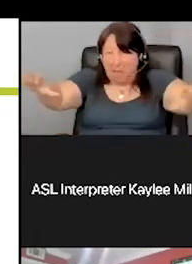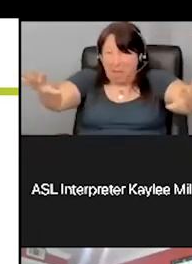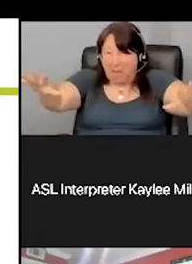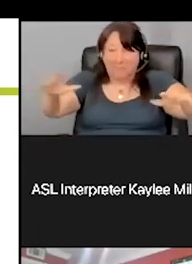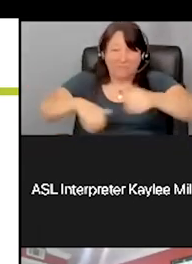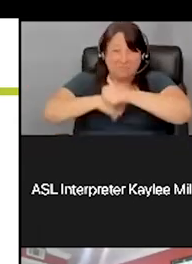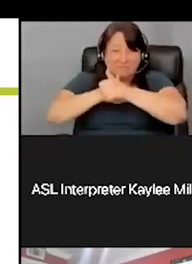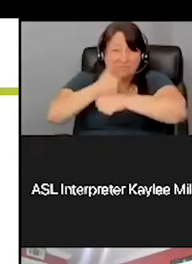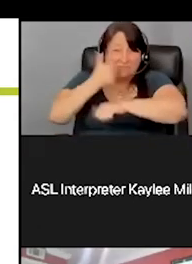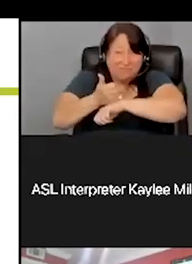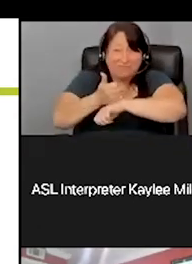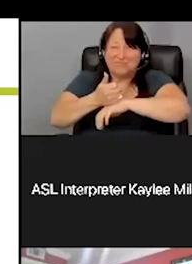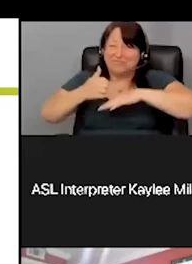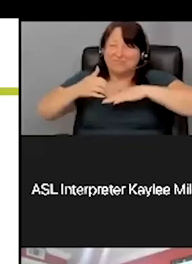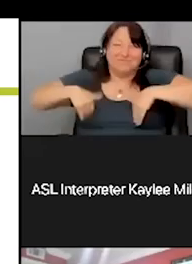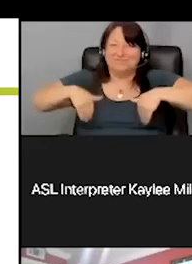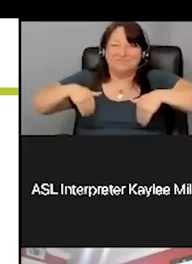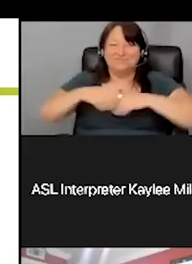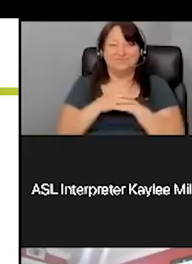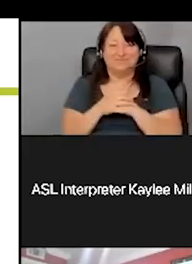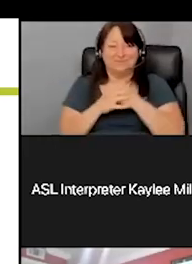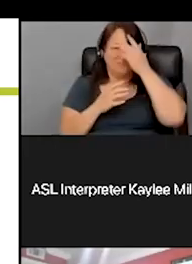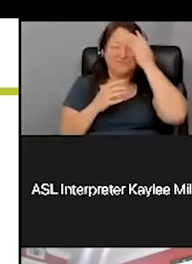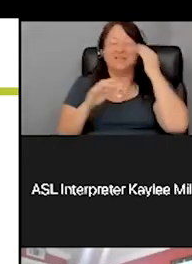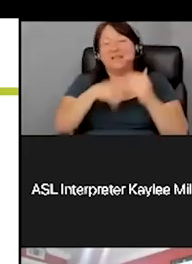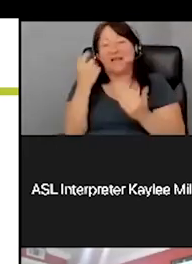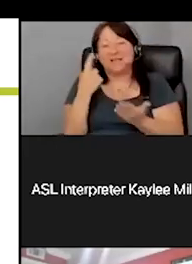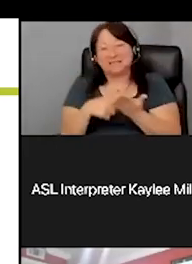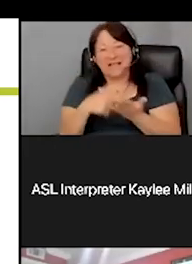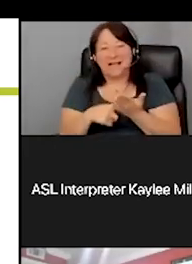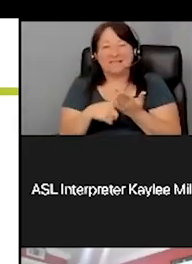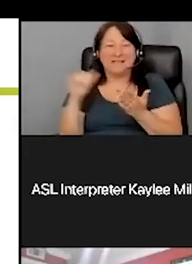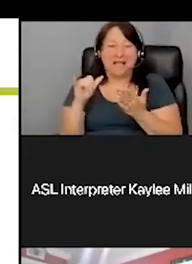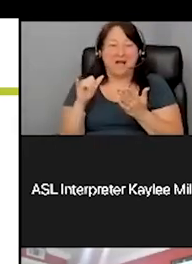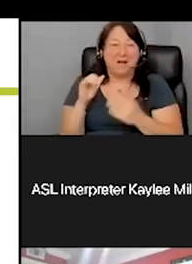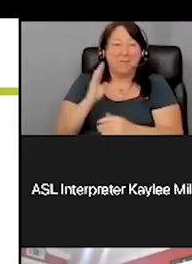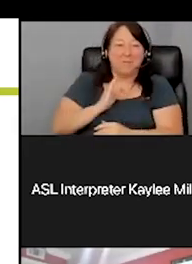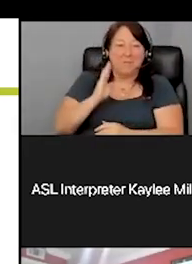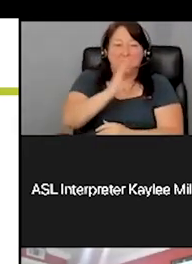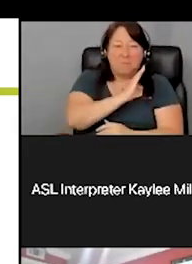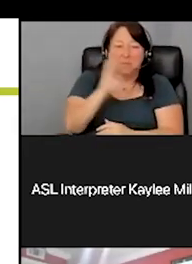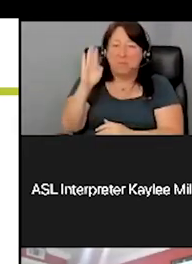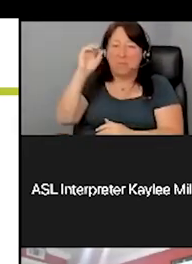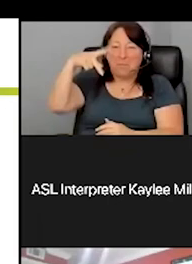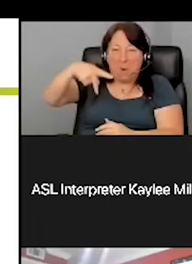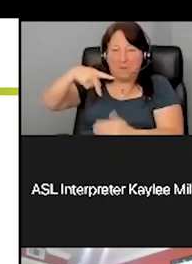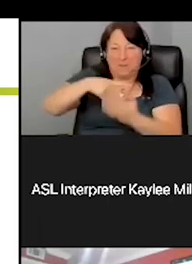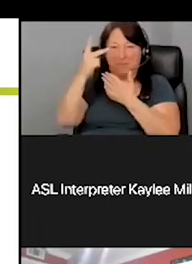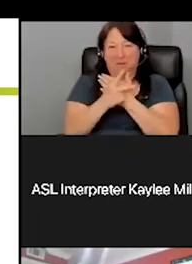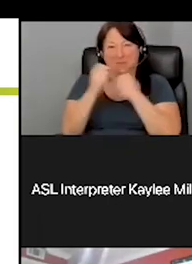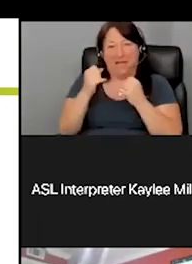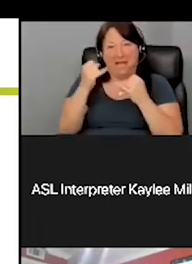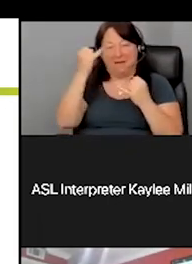become as popular as one would wish. And then there's other talks about doing like a board program, which is you can only imagine when the